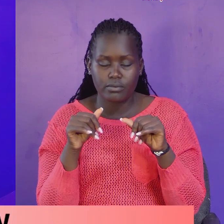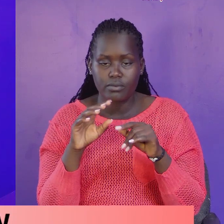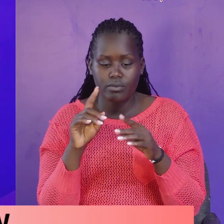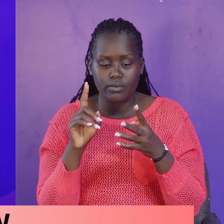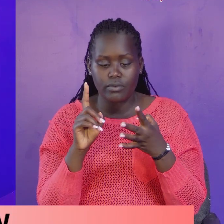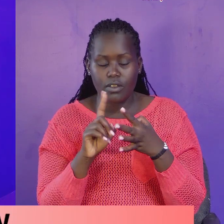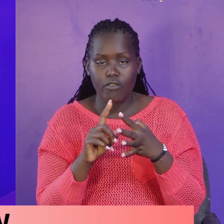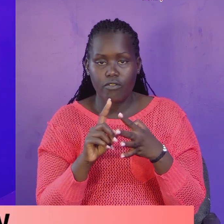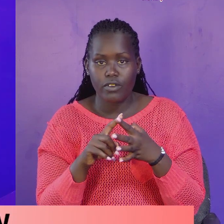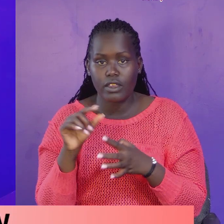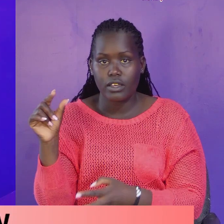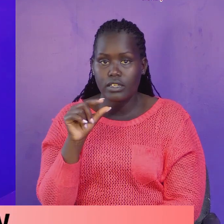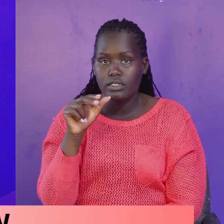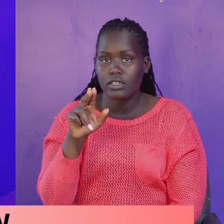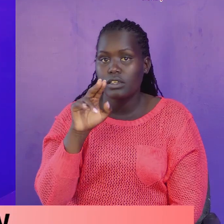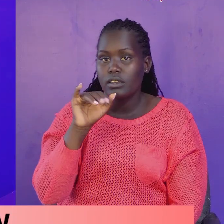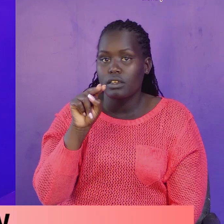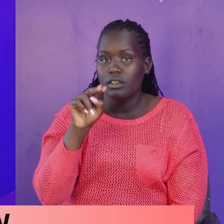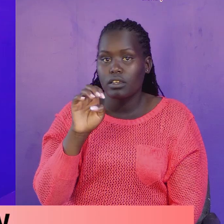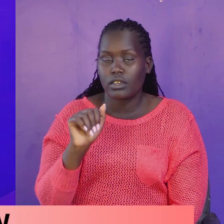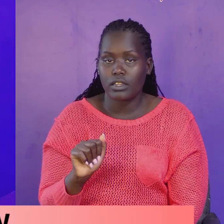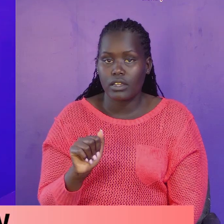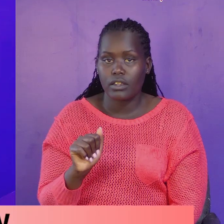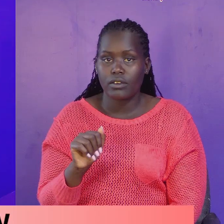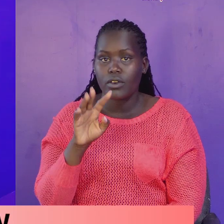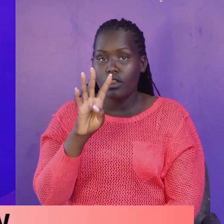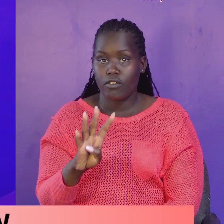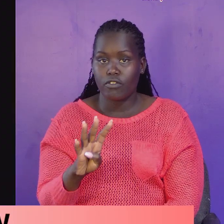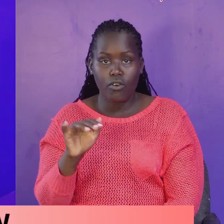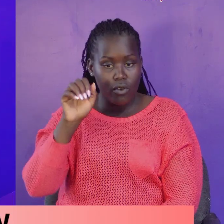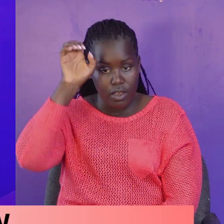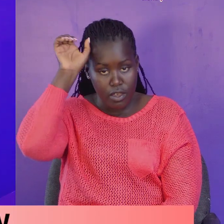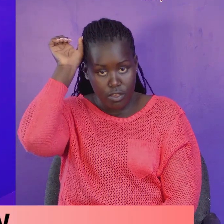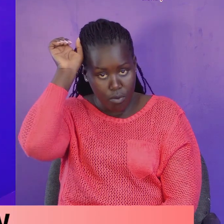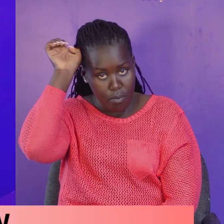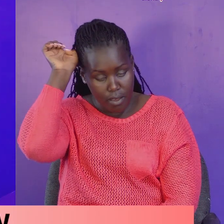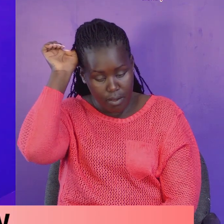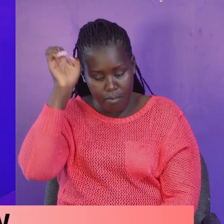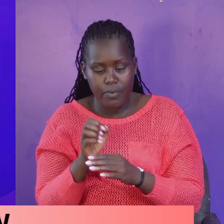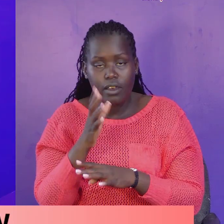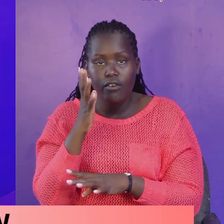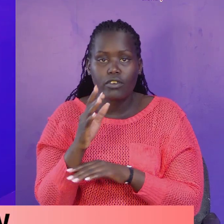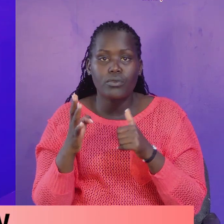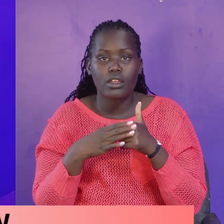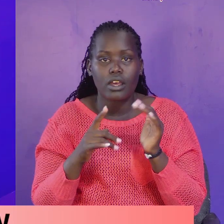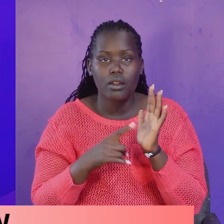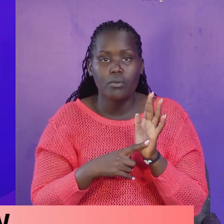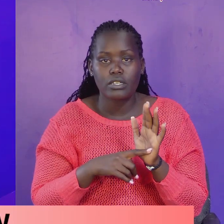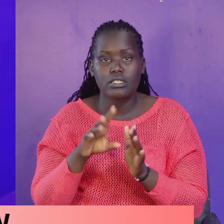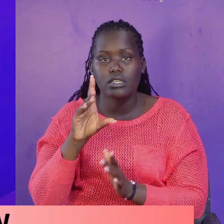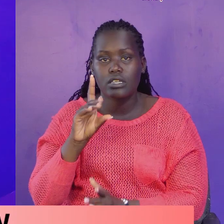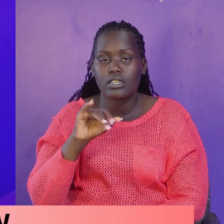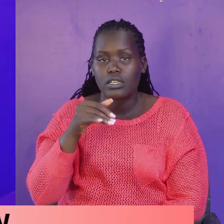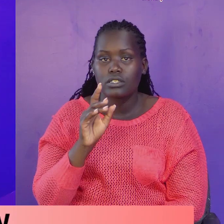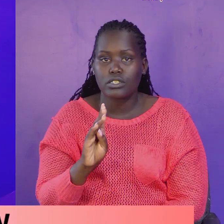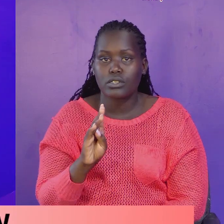is Guinea-Bissau with 10 points. Ethiopia is 5th with 9 points. Djibouti is 6th with 1